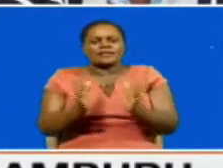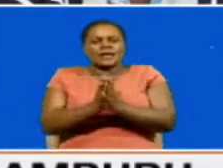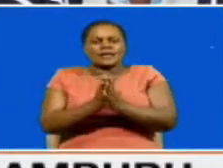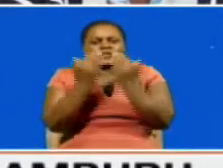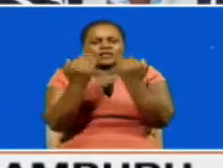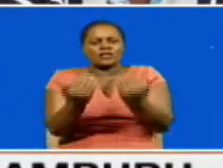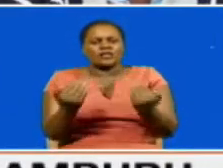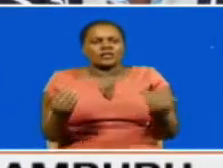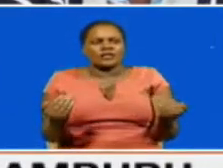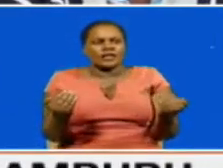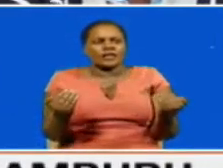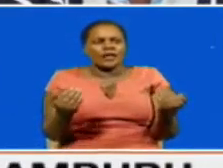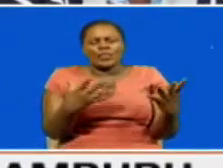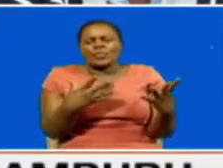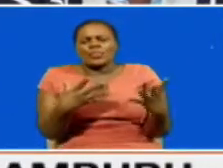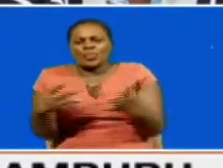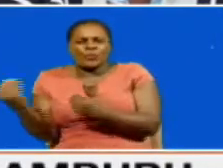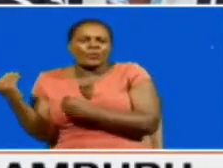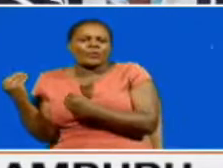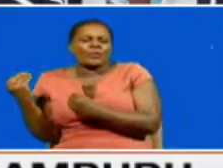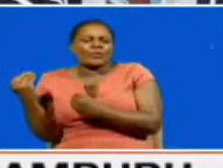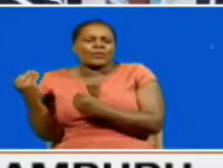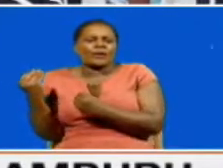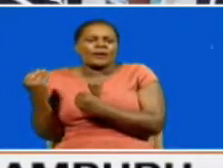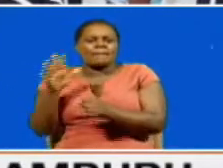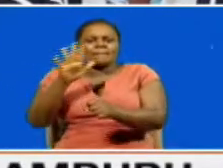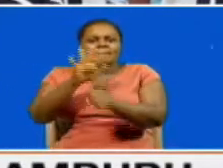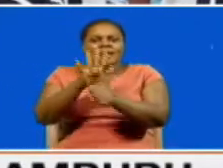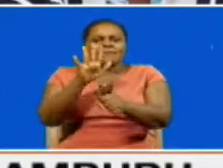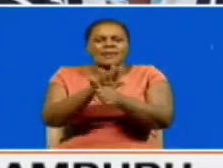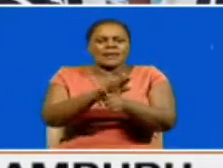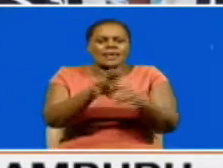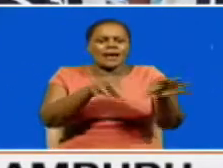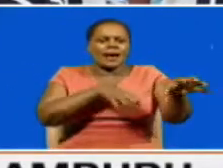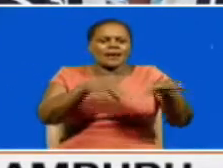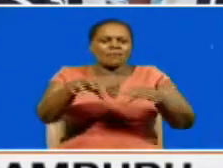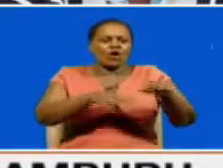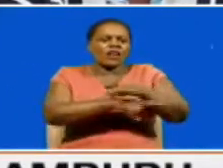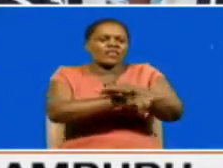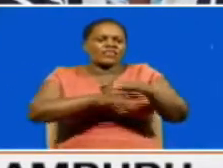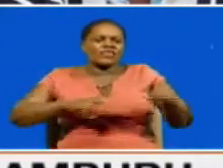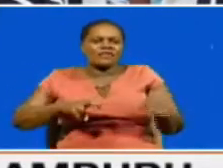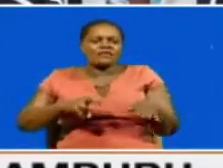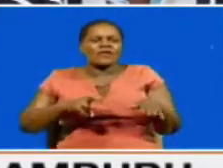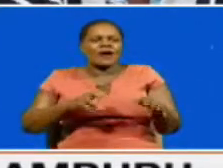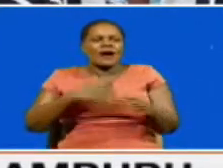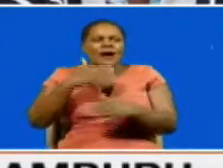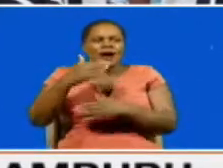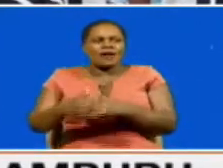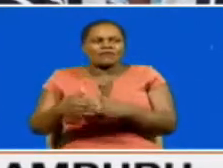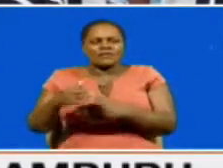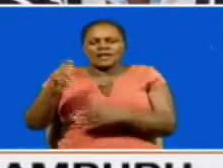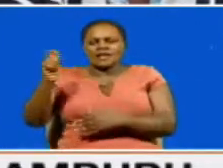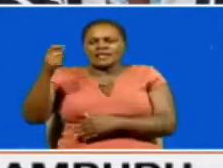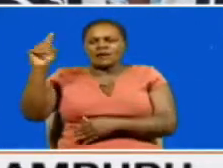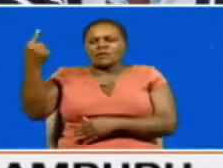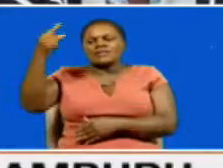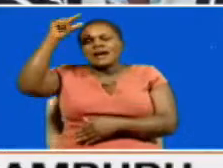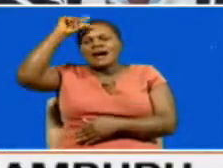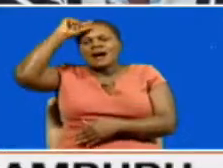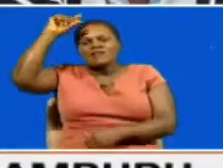pupils fled for their dear life and hundreds of livestock stolen, even after the Kenya Kwanza